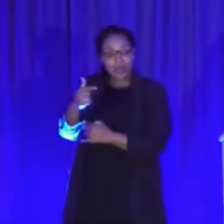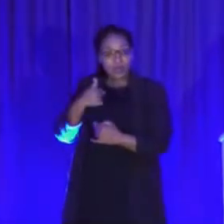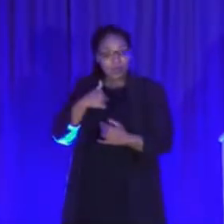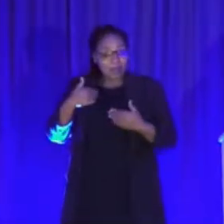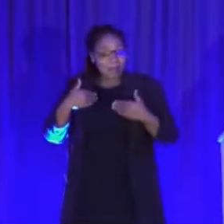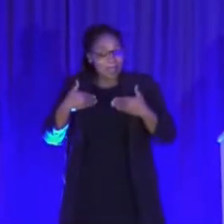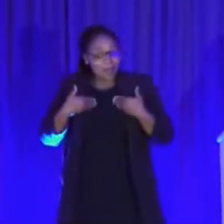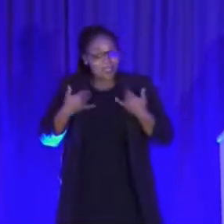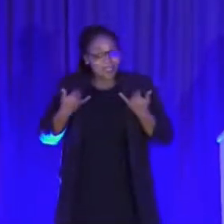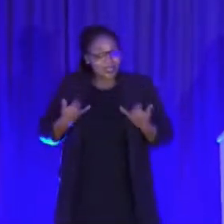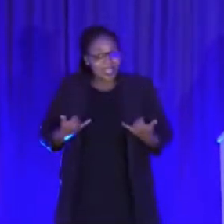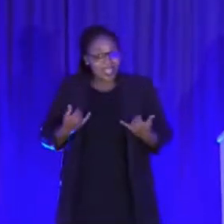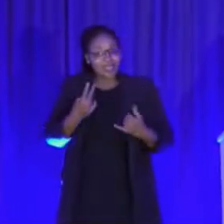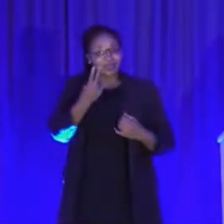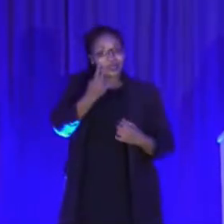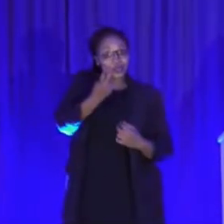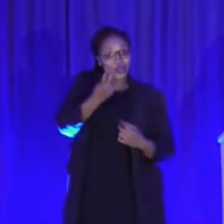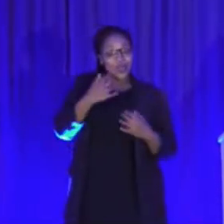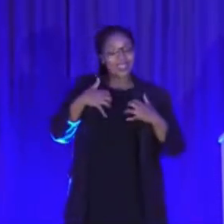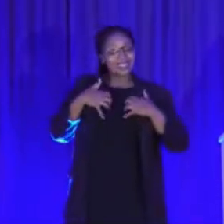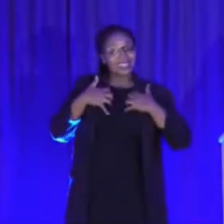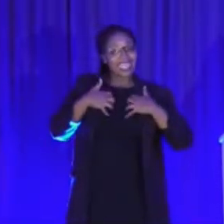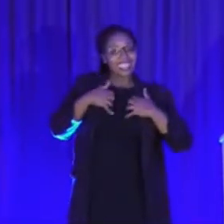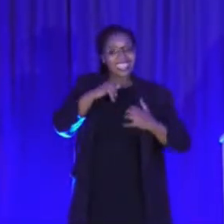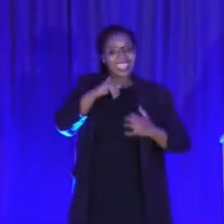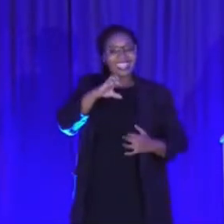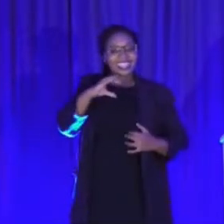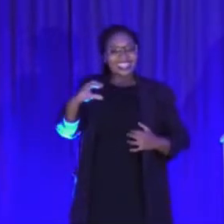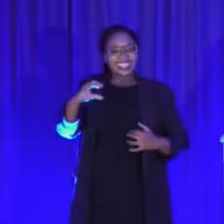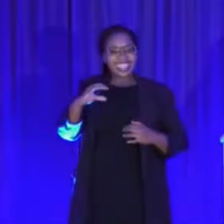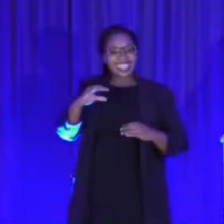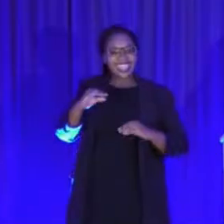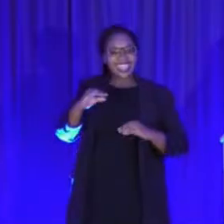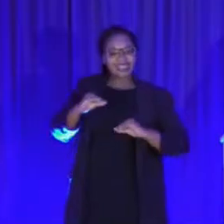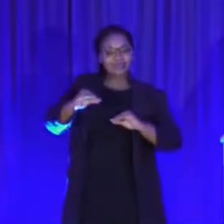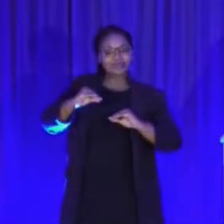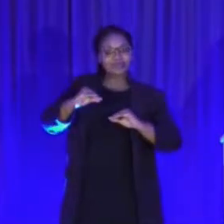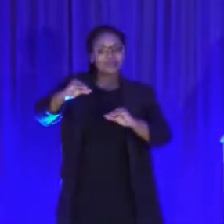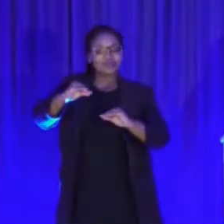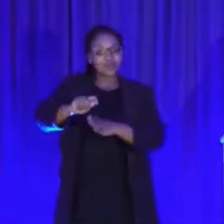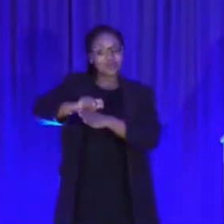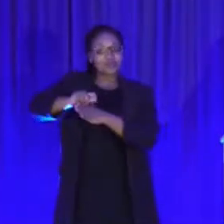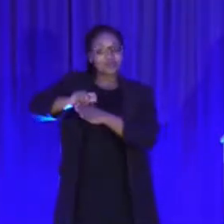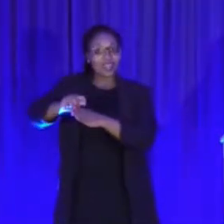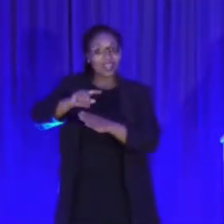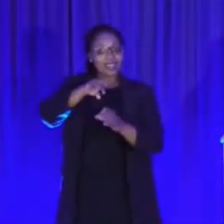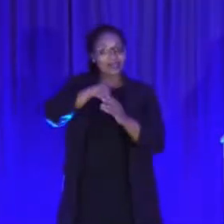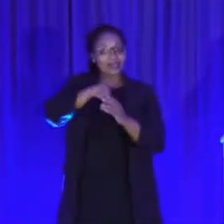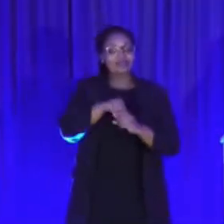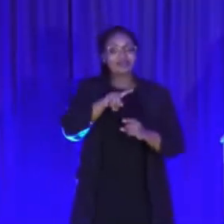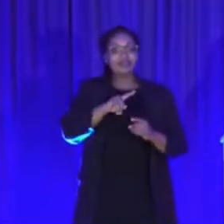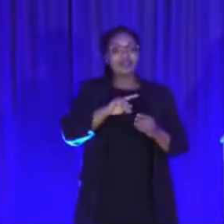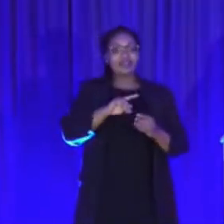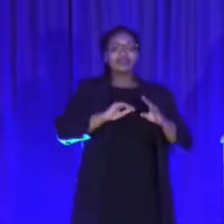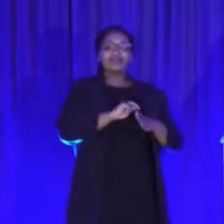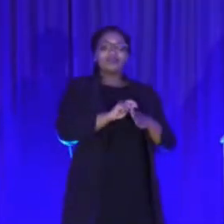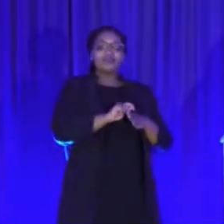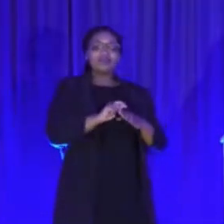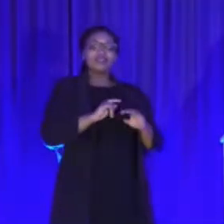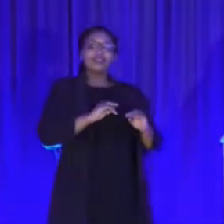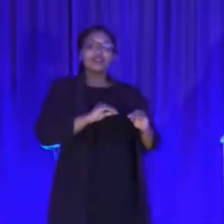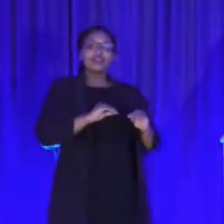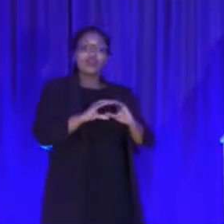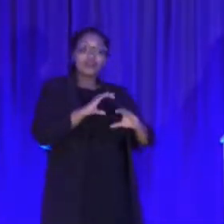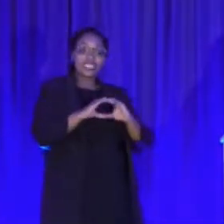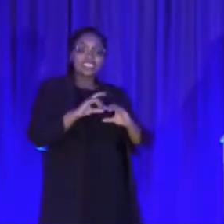exciting IEC outreach initiatives that will be part of our civic education and communications programs for local government